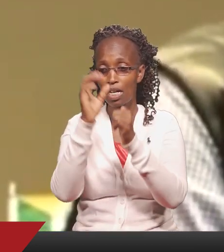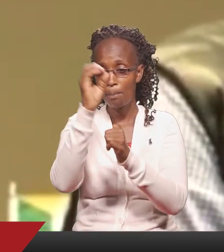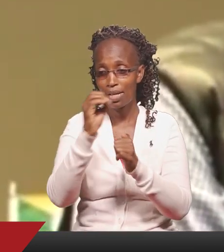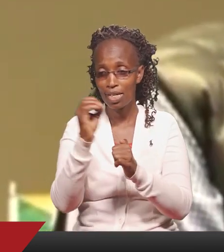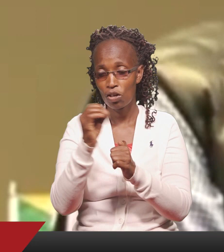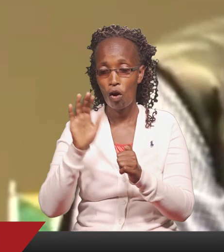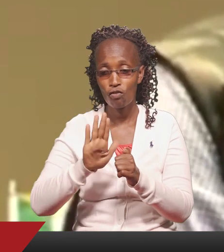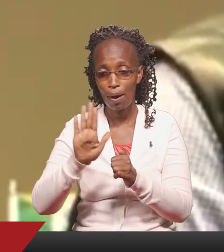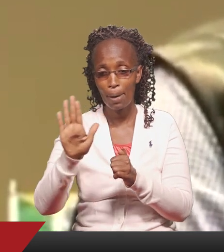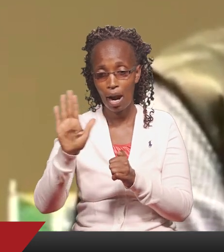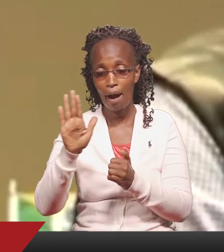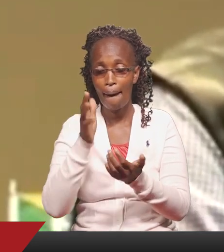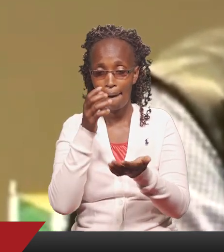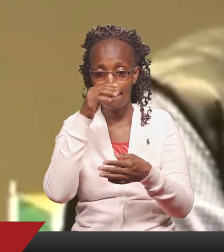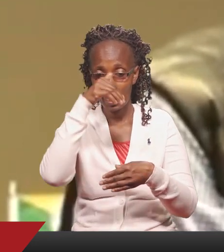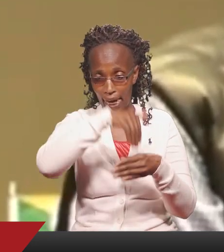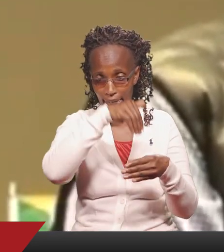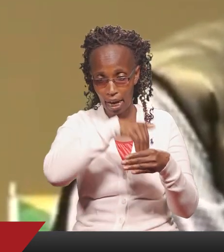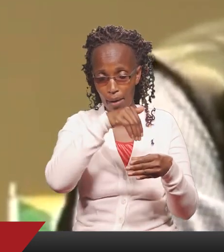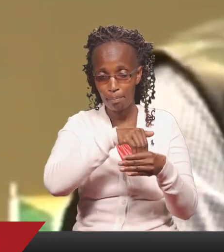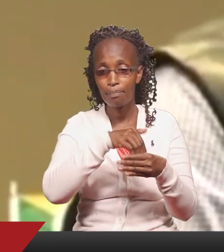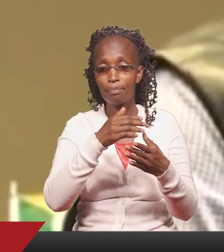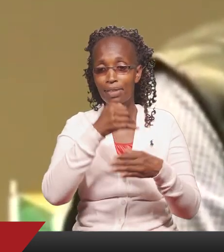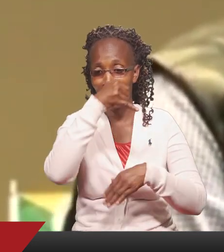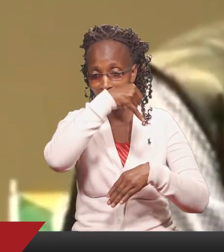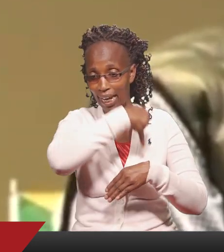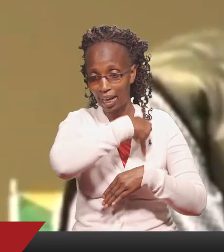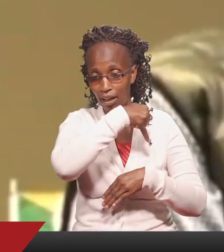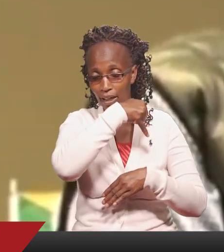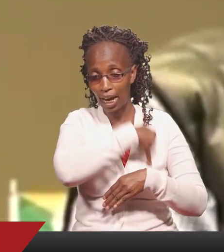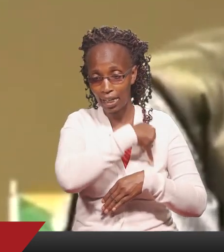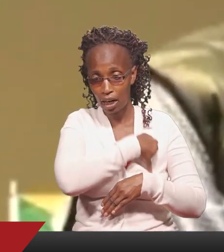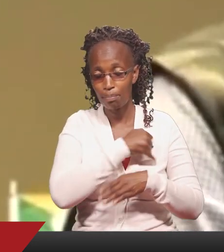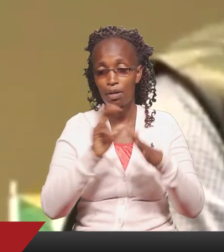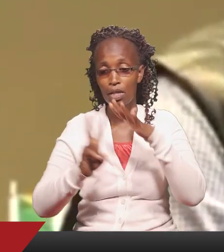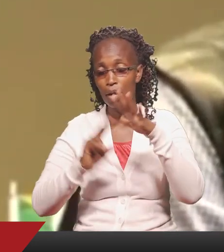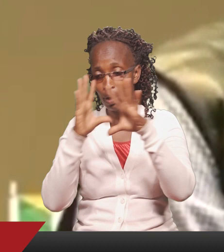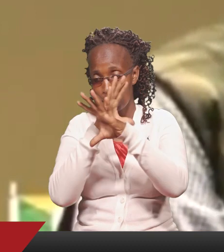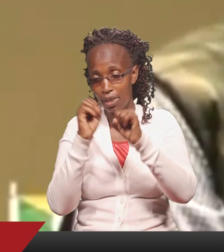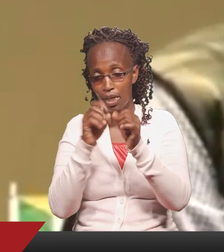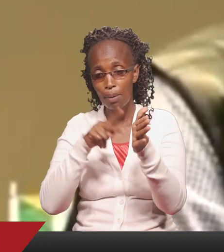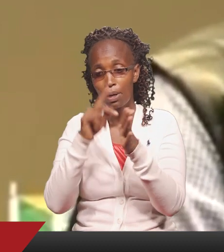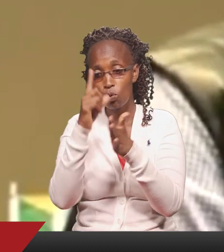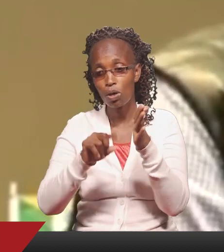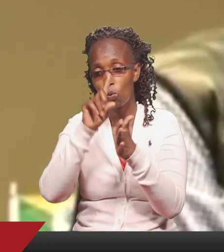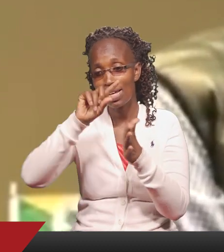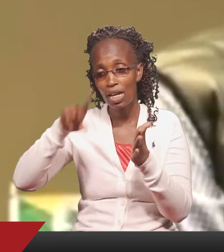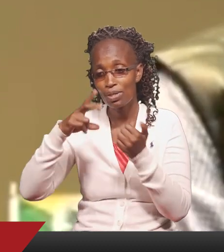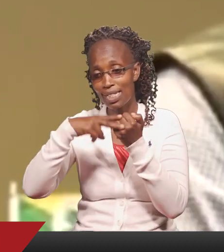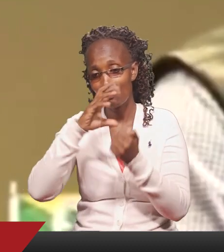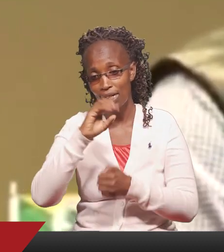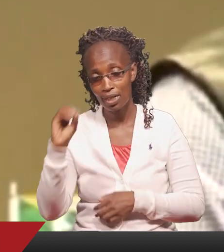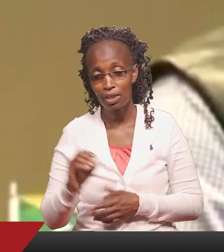10% of her income. Deputy President, who is earning 1 million shillings, is